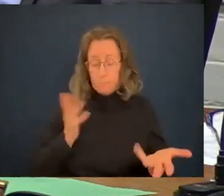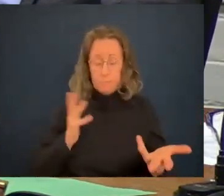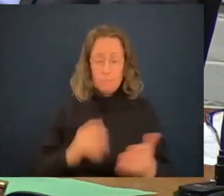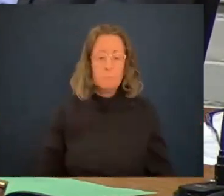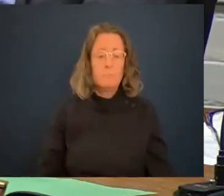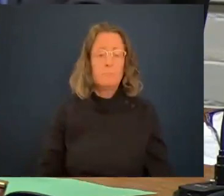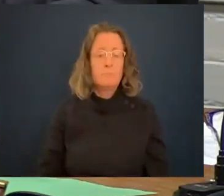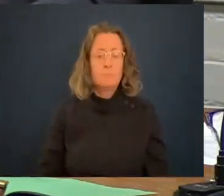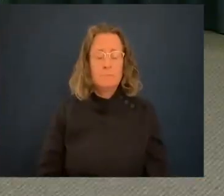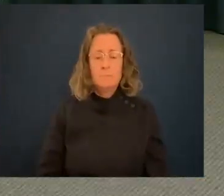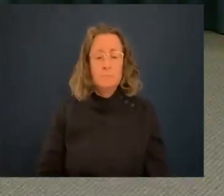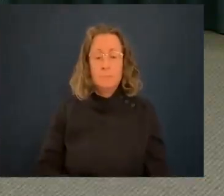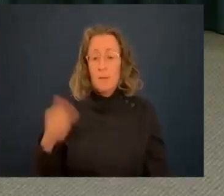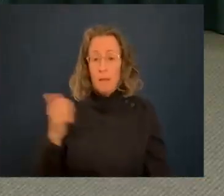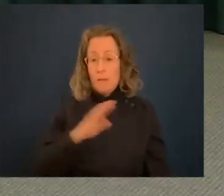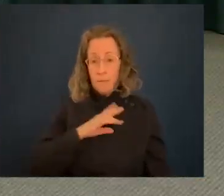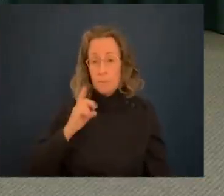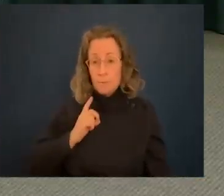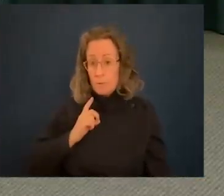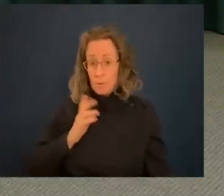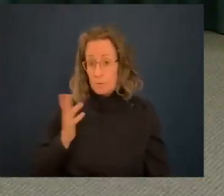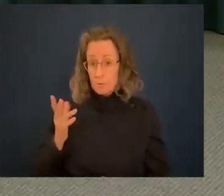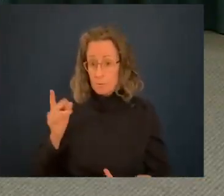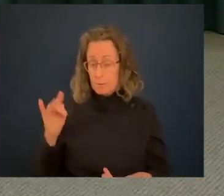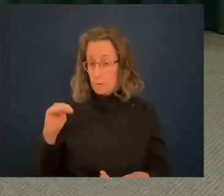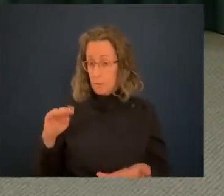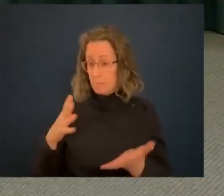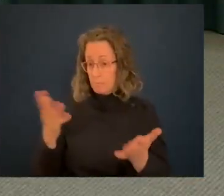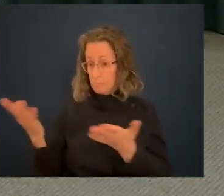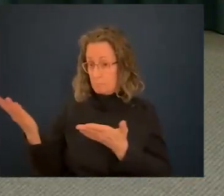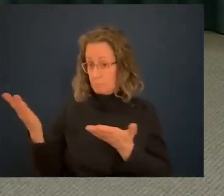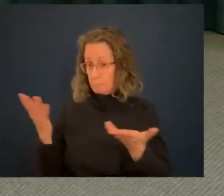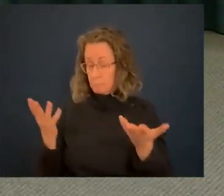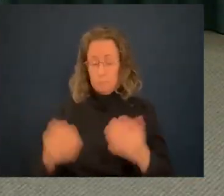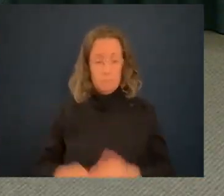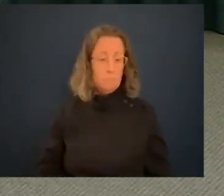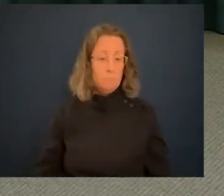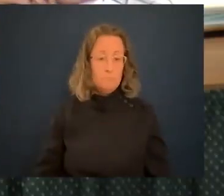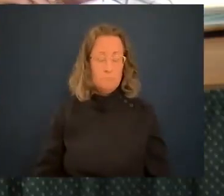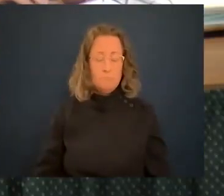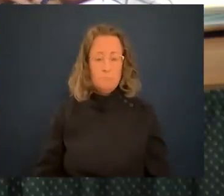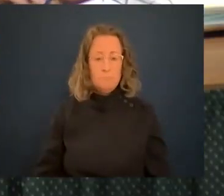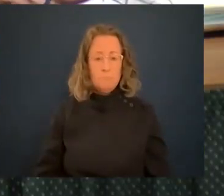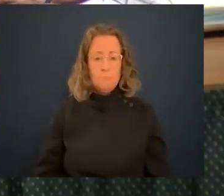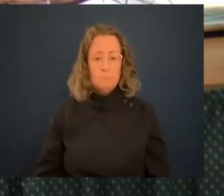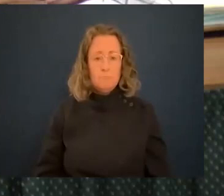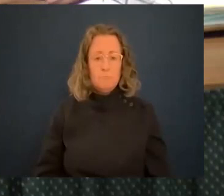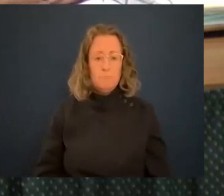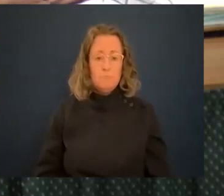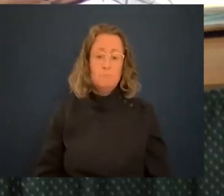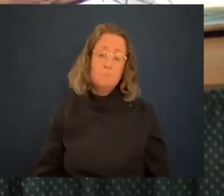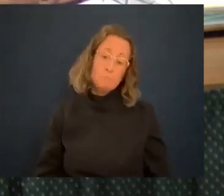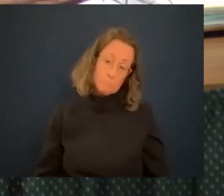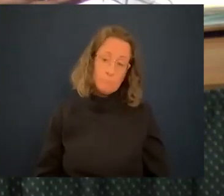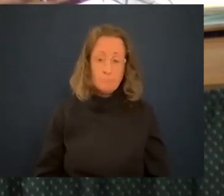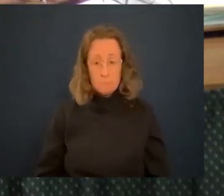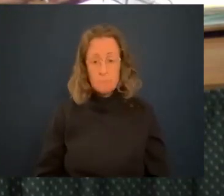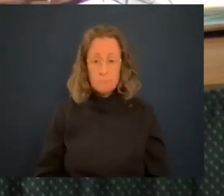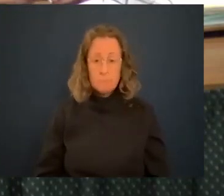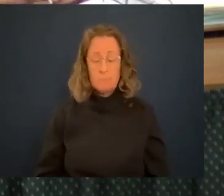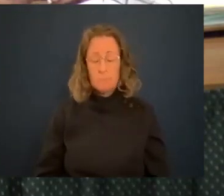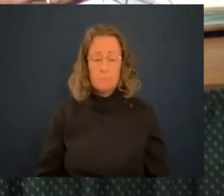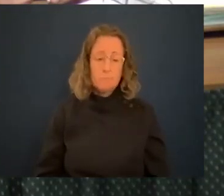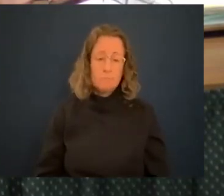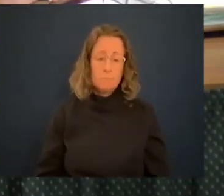uh other board members Tim you want to respond to that or am I gonna um yeah it's kind